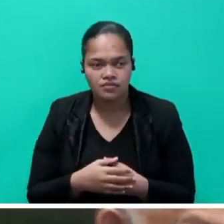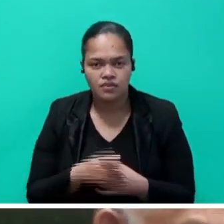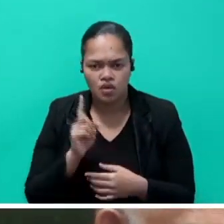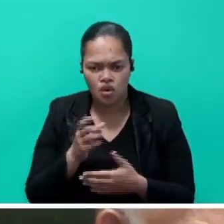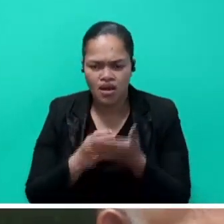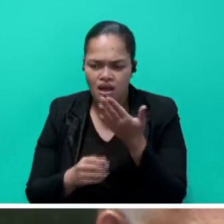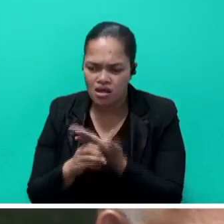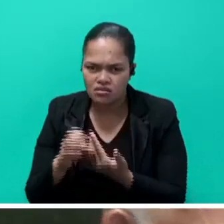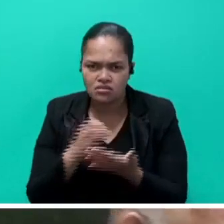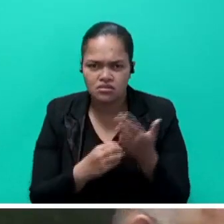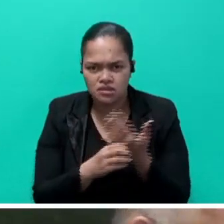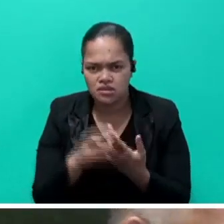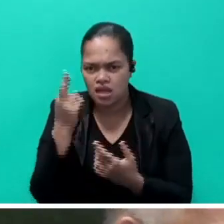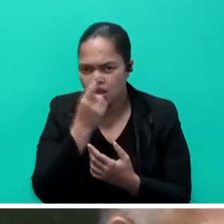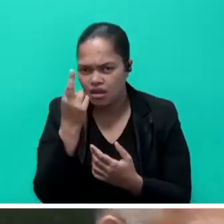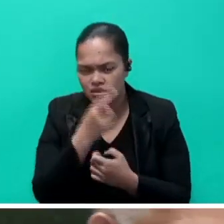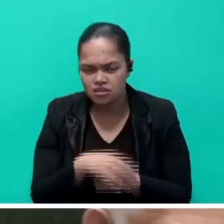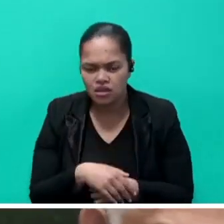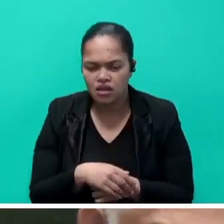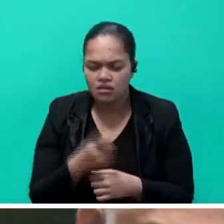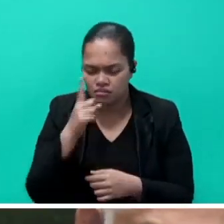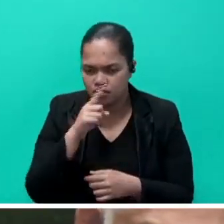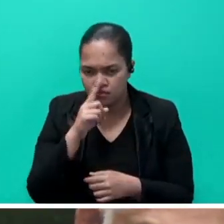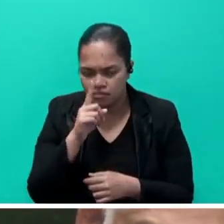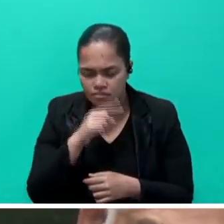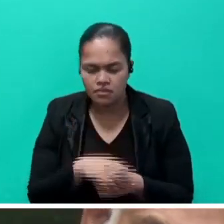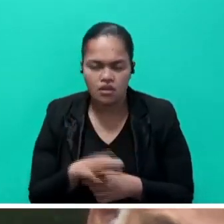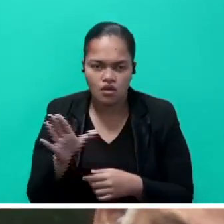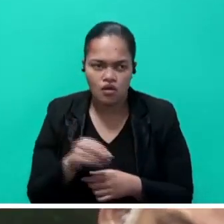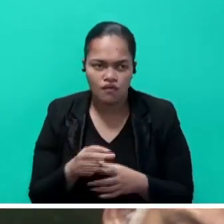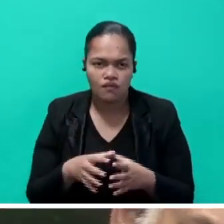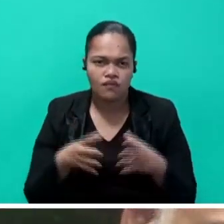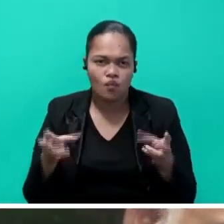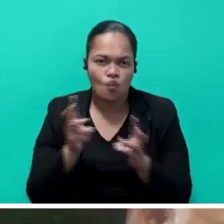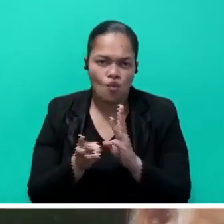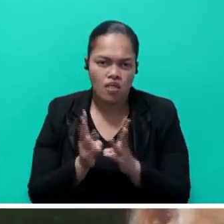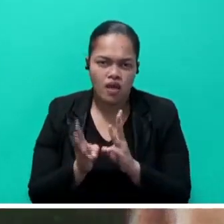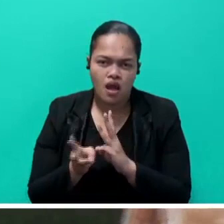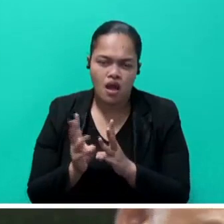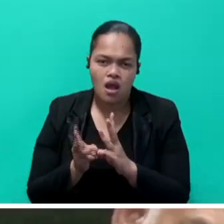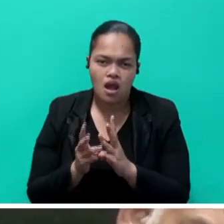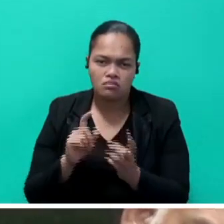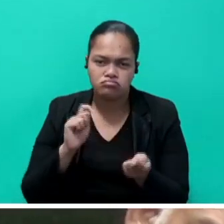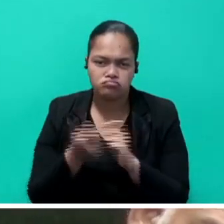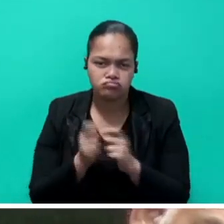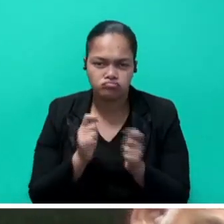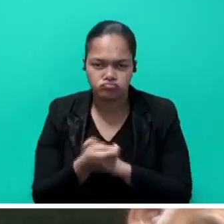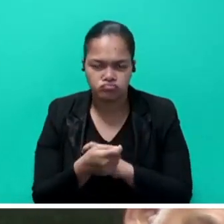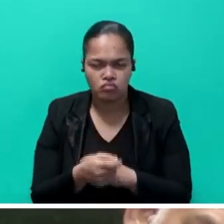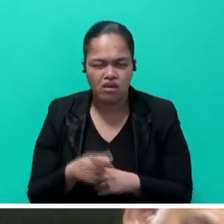hazards to our people during periods of extreme weather conditions. In